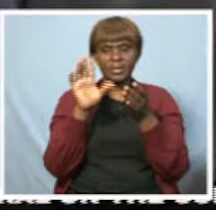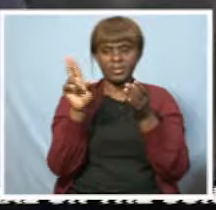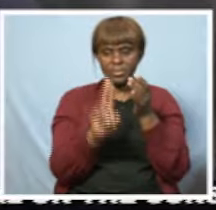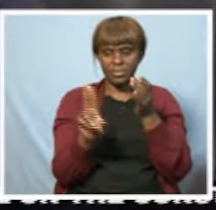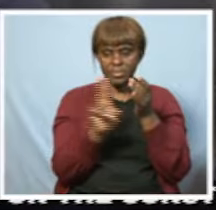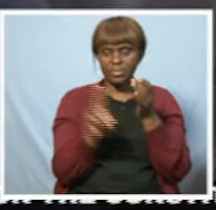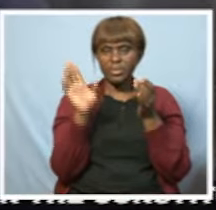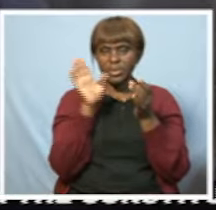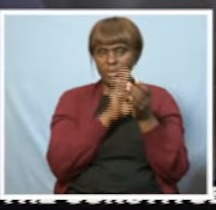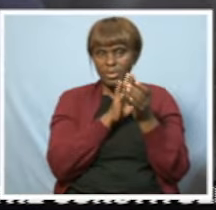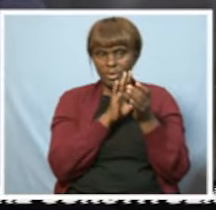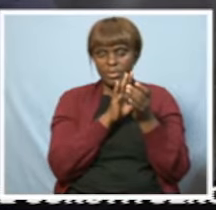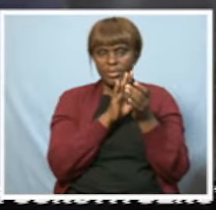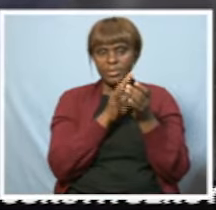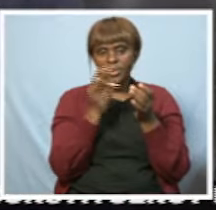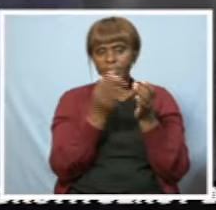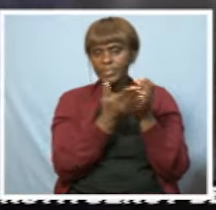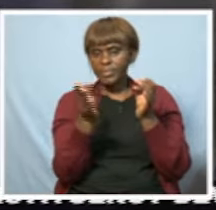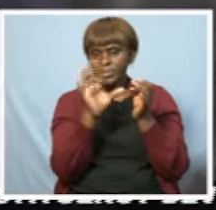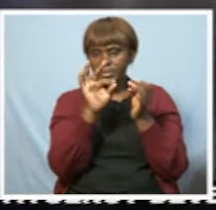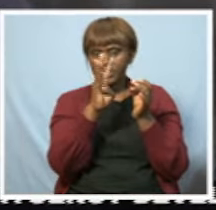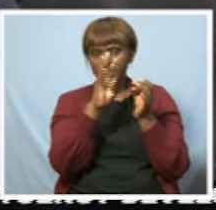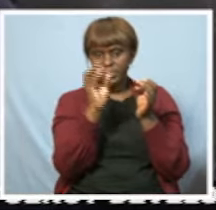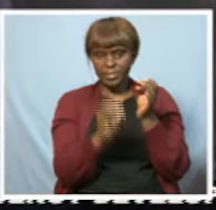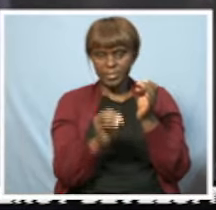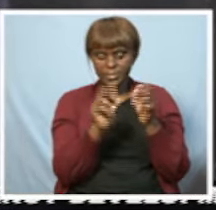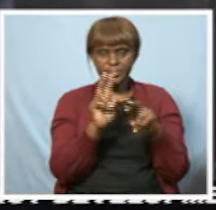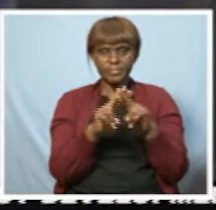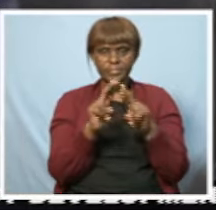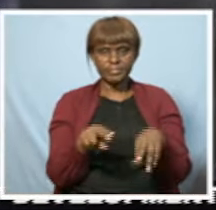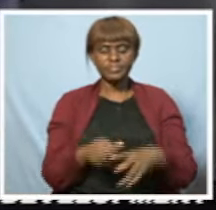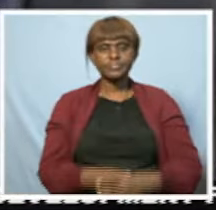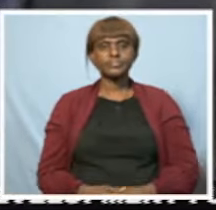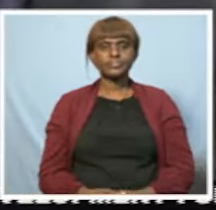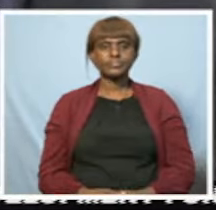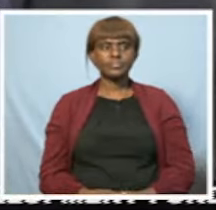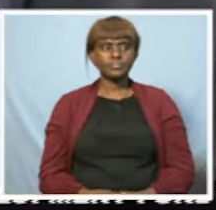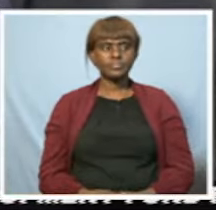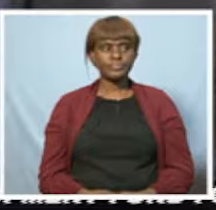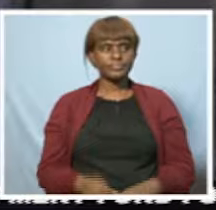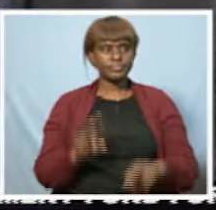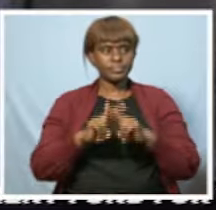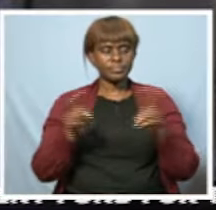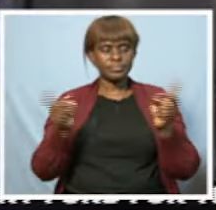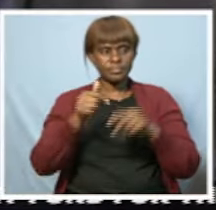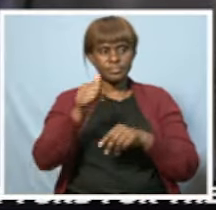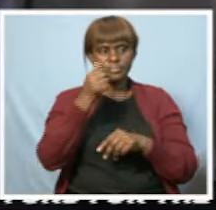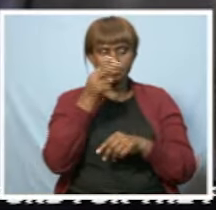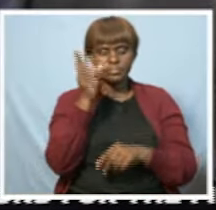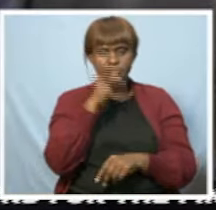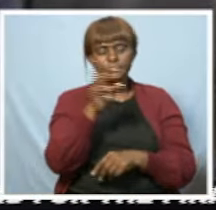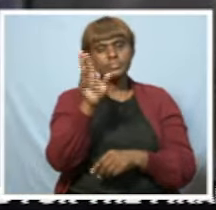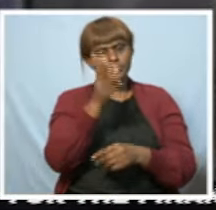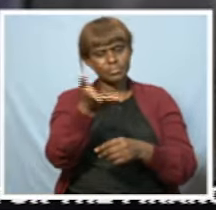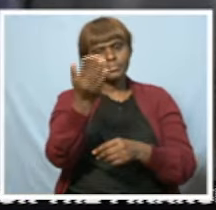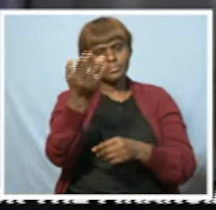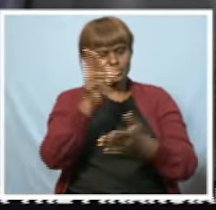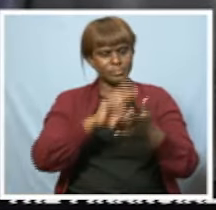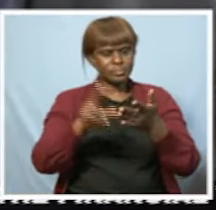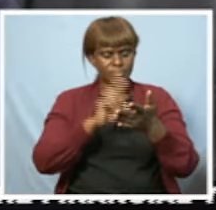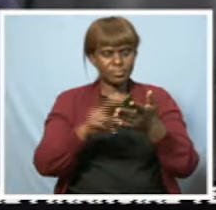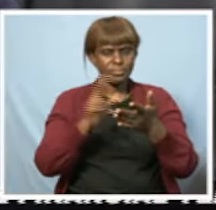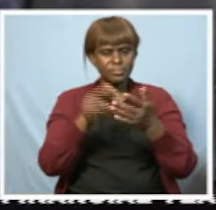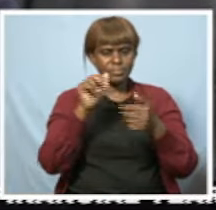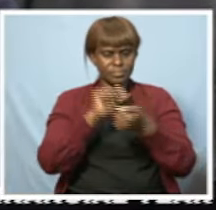utilization of 94%, Chair. Chair, actually, when you look at it... Read,